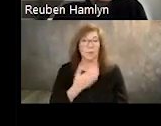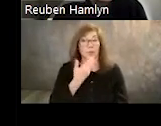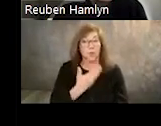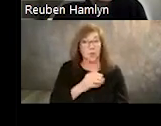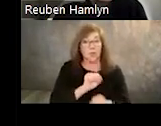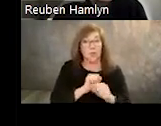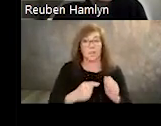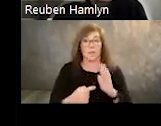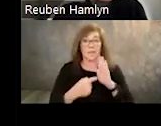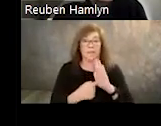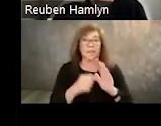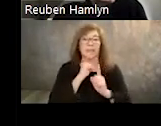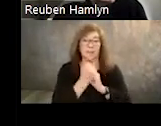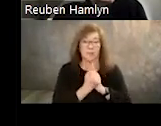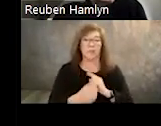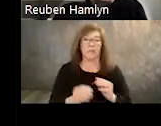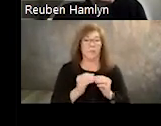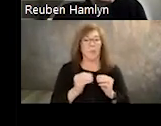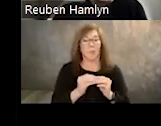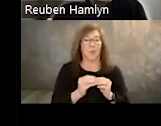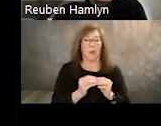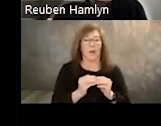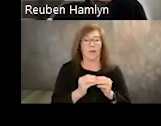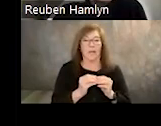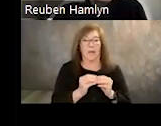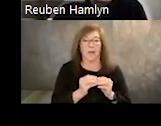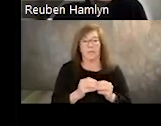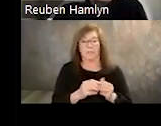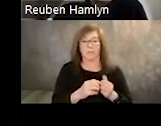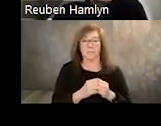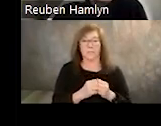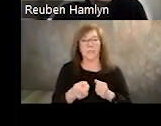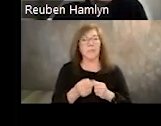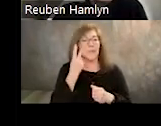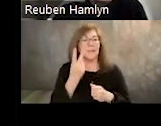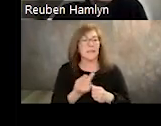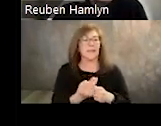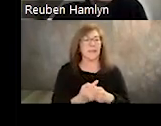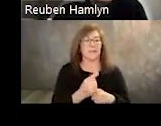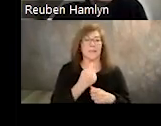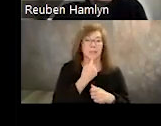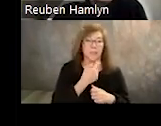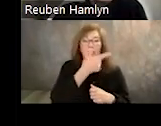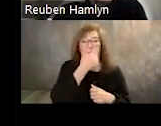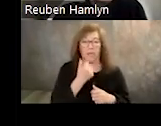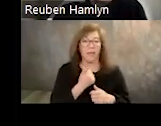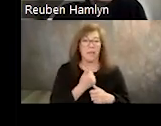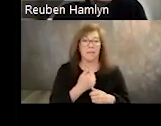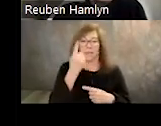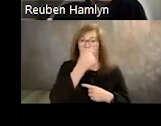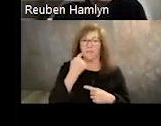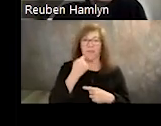these situations that are a bit more dynamic. And the results, as you can see, are a bit disappointing, because the faces